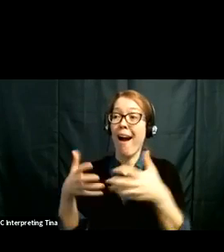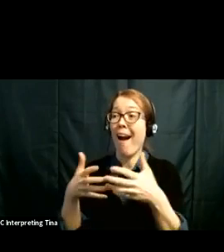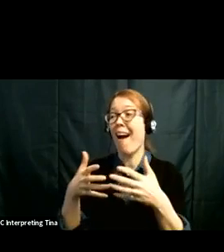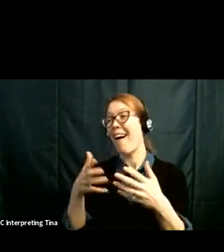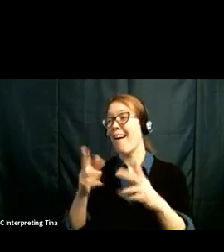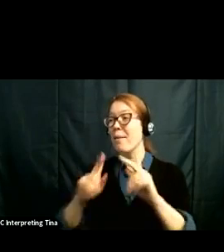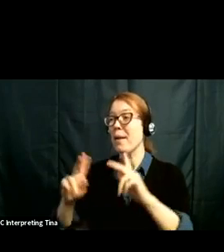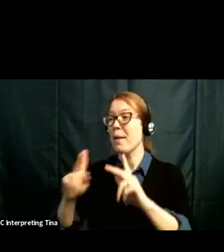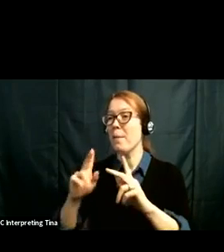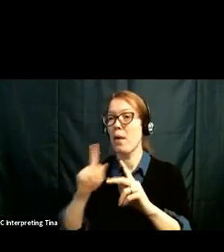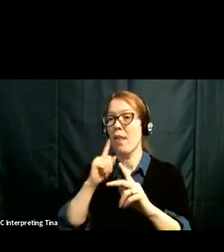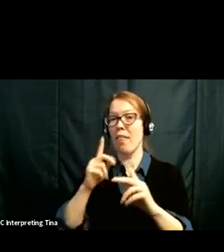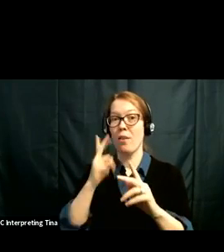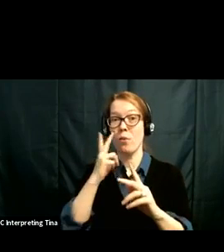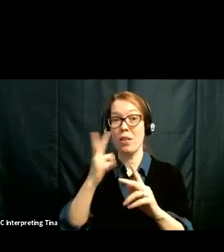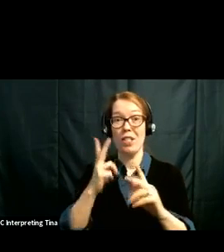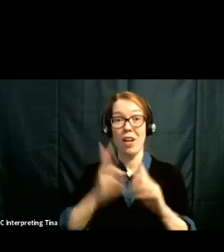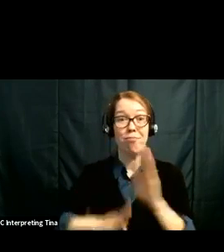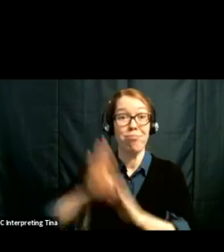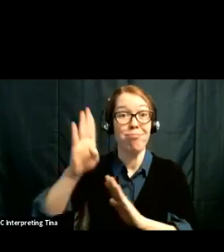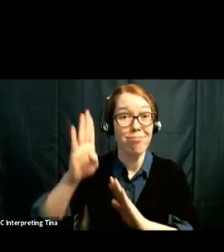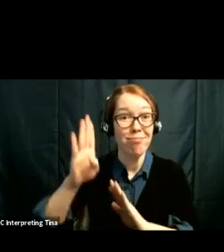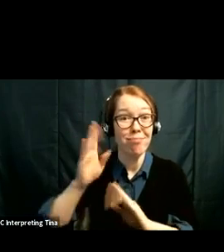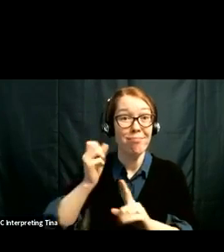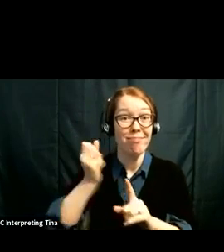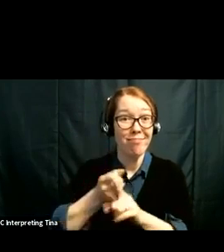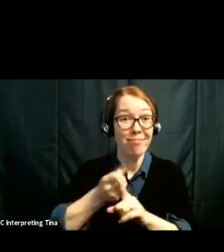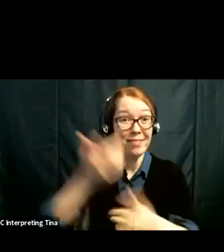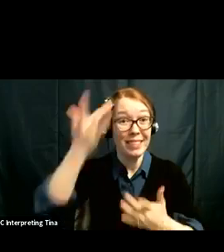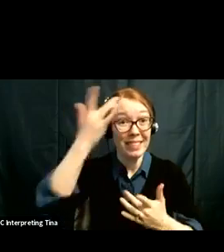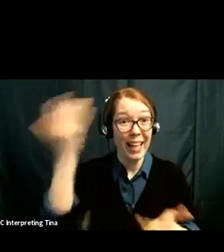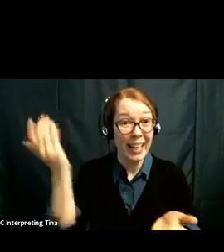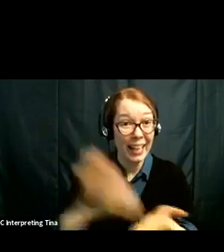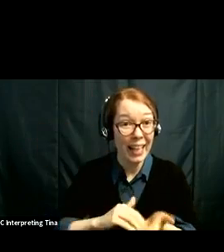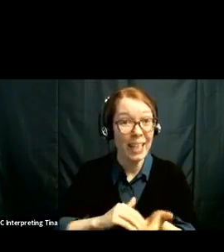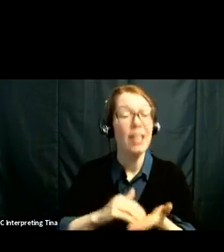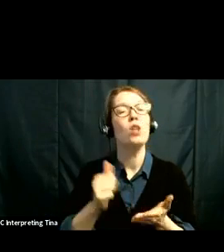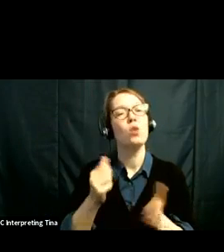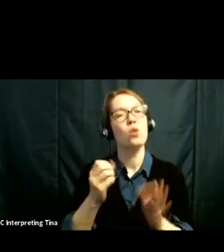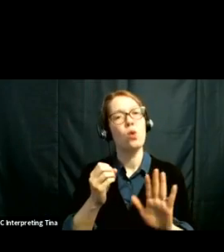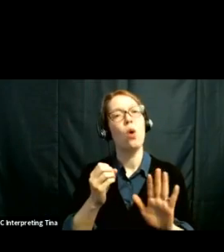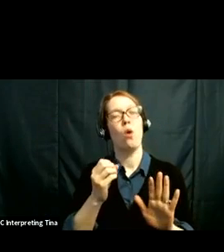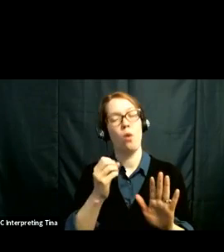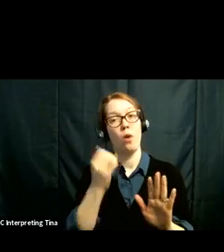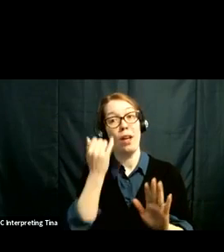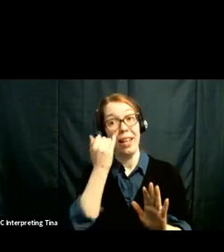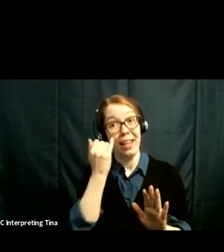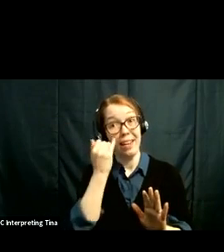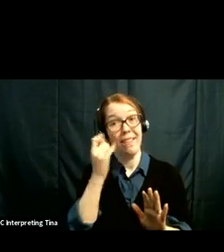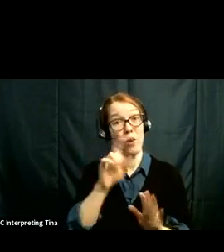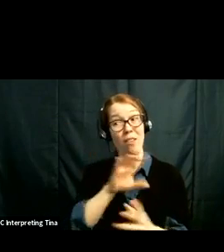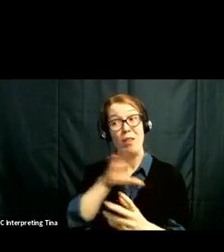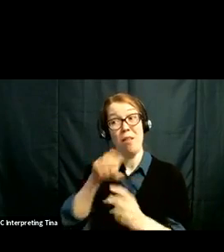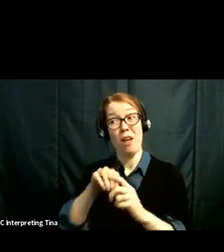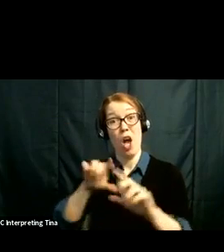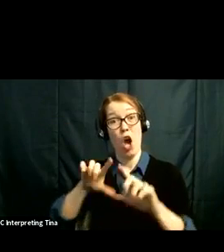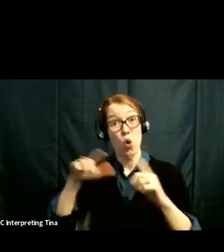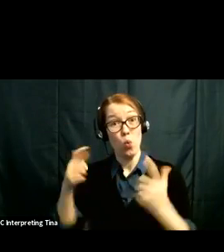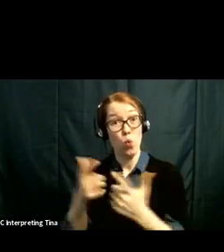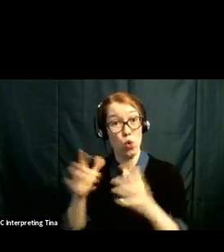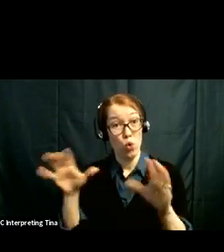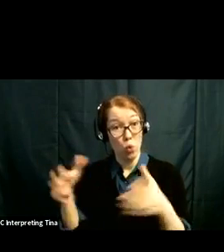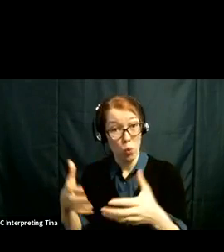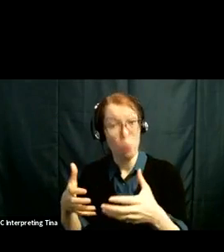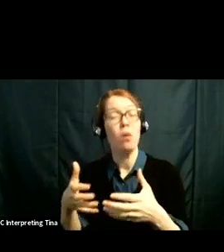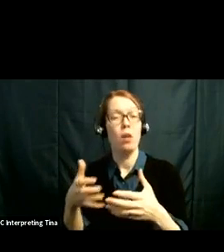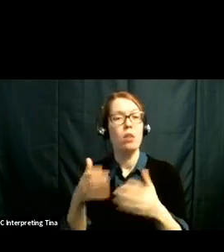saw some spiking. And so again, if you have to be in any kind of group, limit the number of